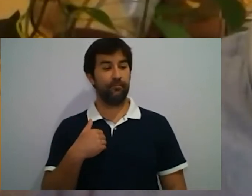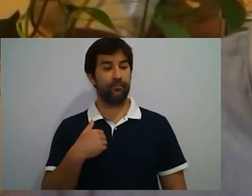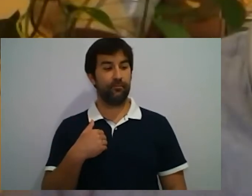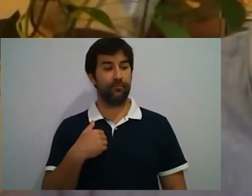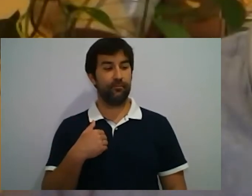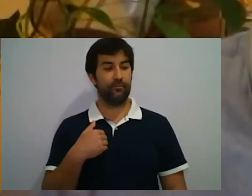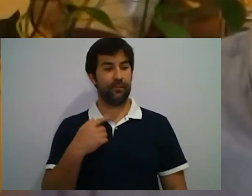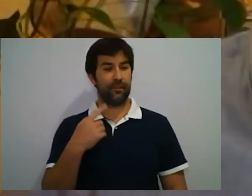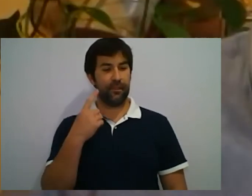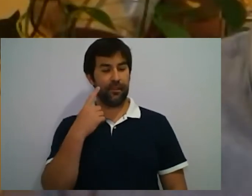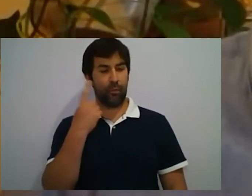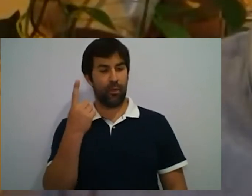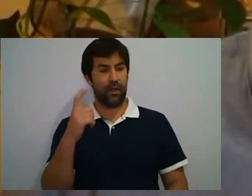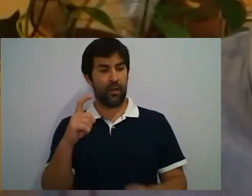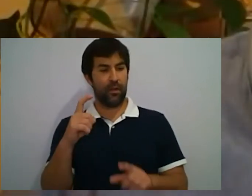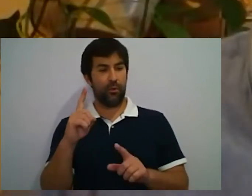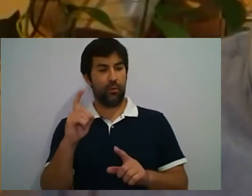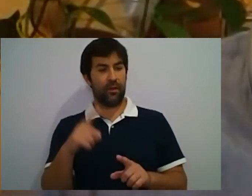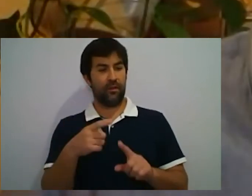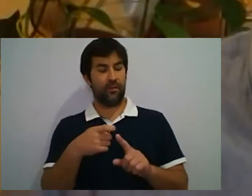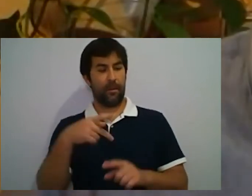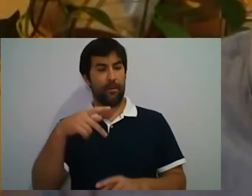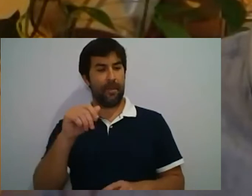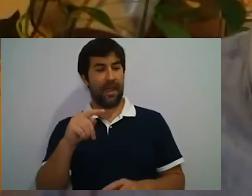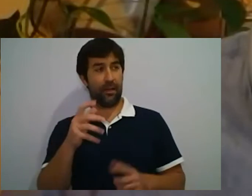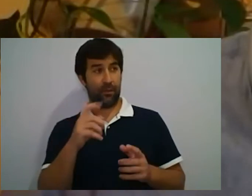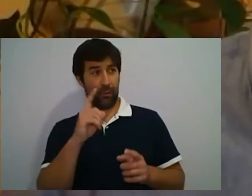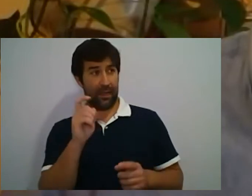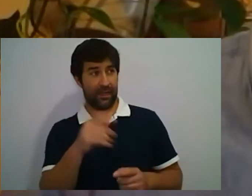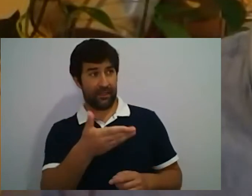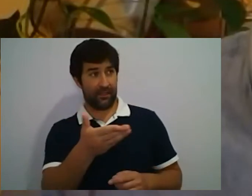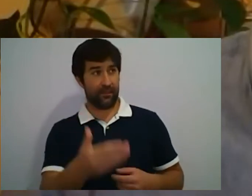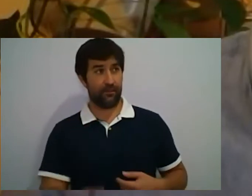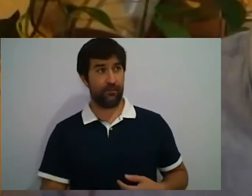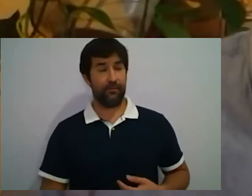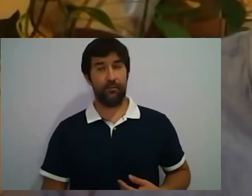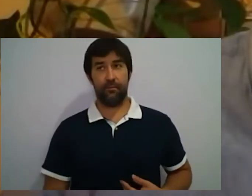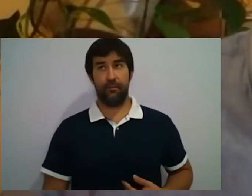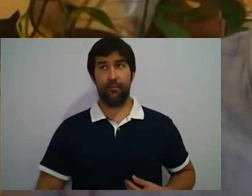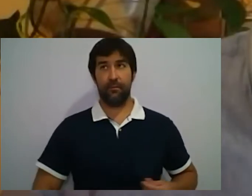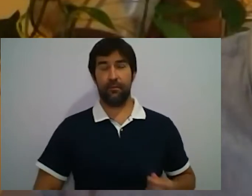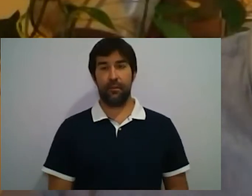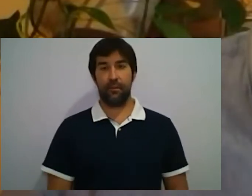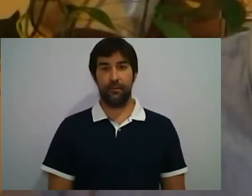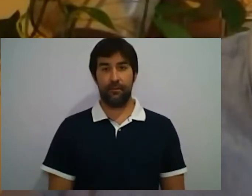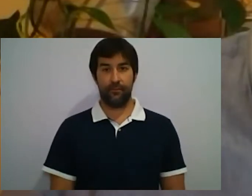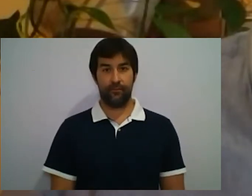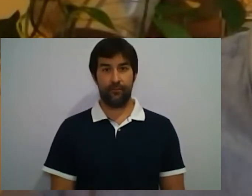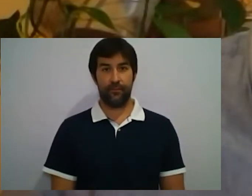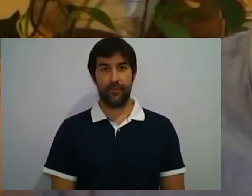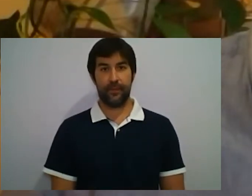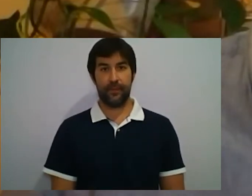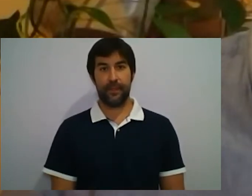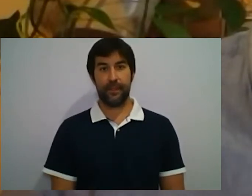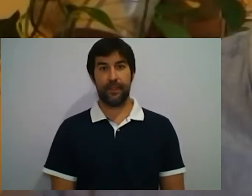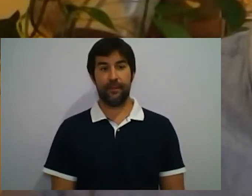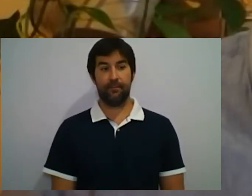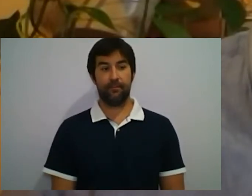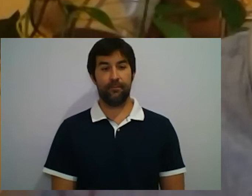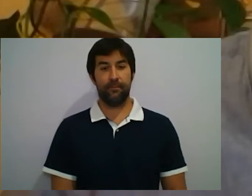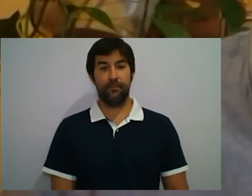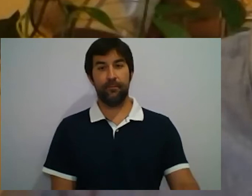they're, you know, when people think about traffic calming, they think they're asking for speed humps because that's the only thing that they